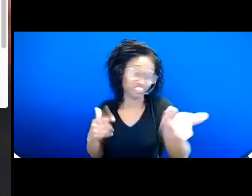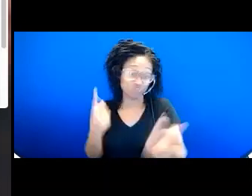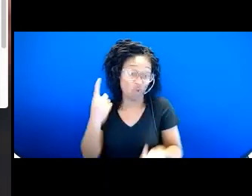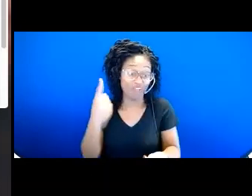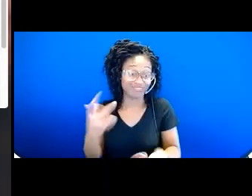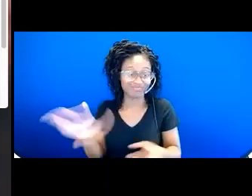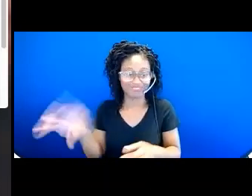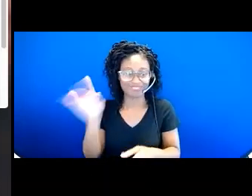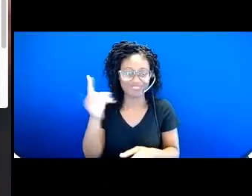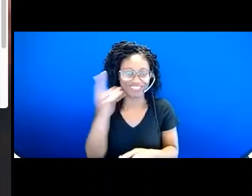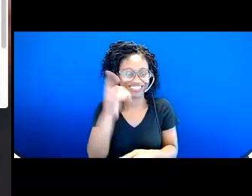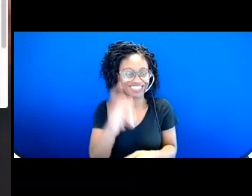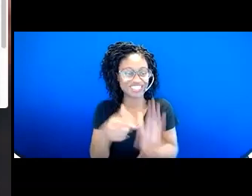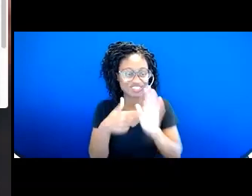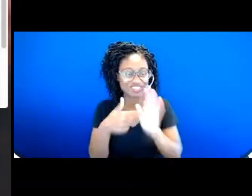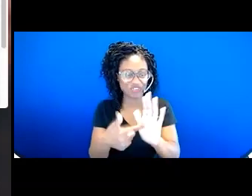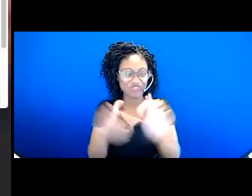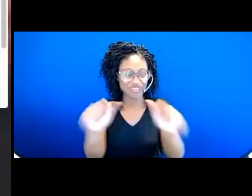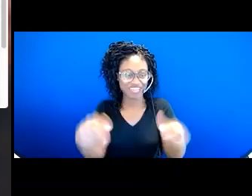of what you can do.